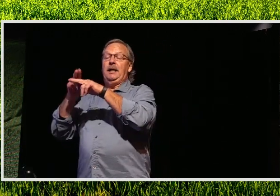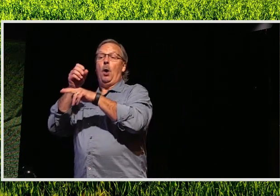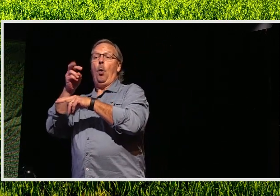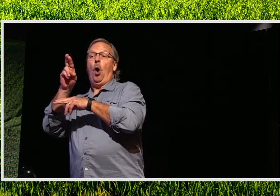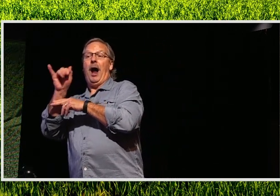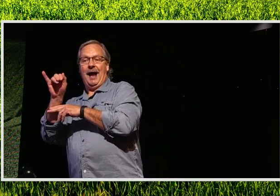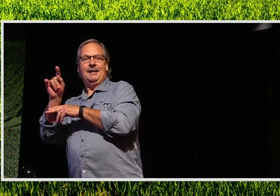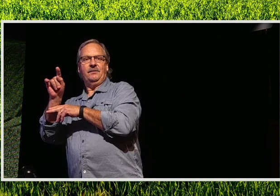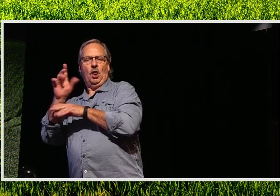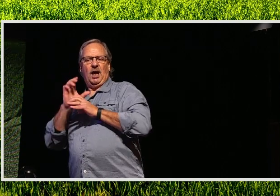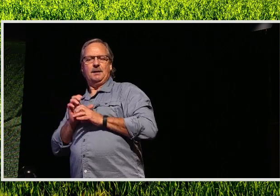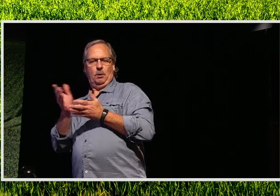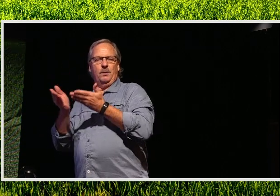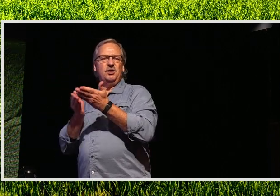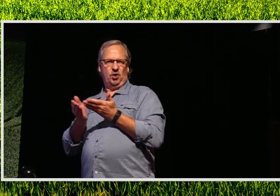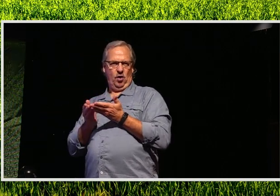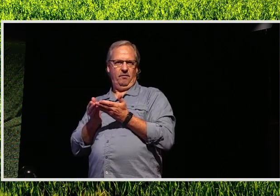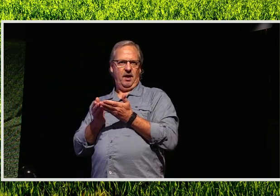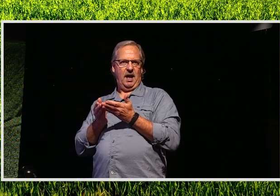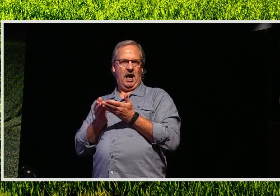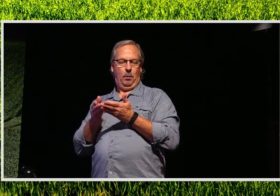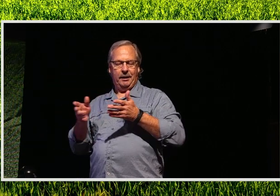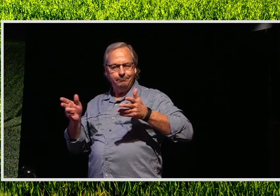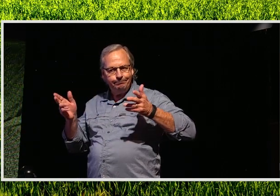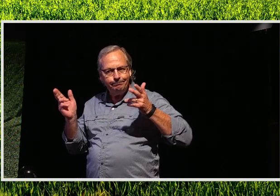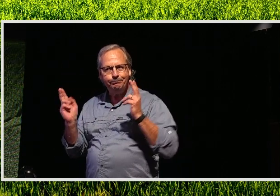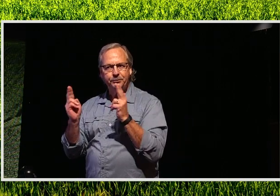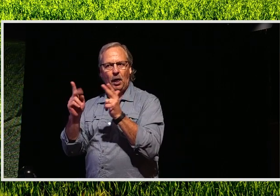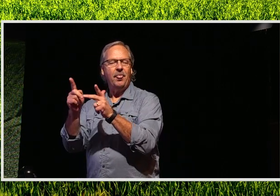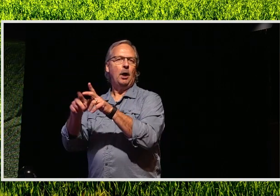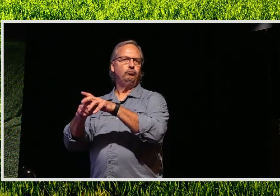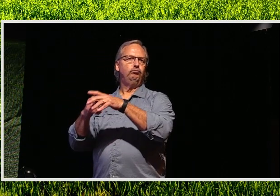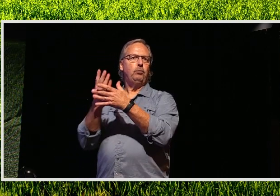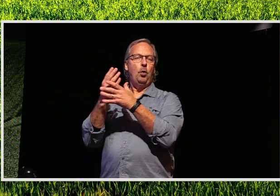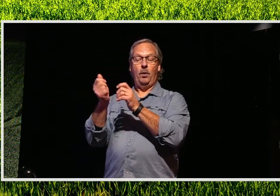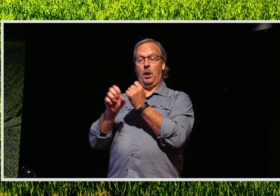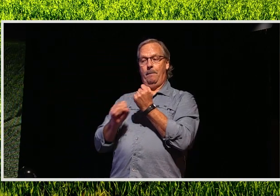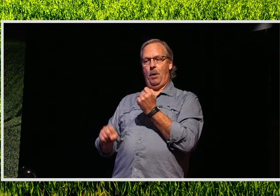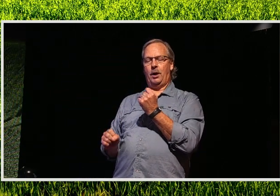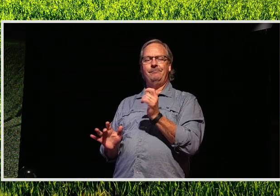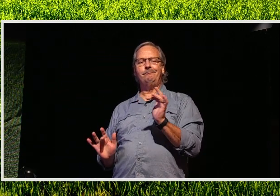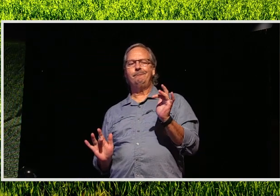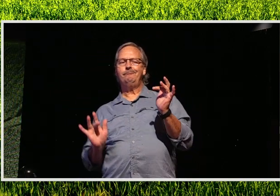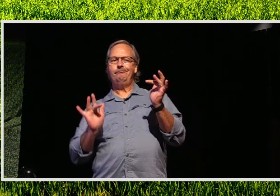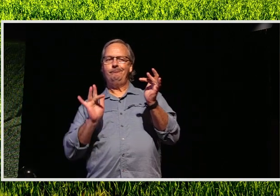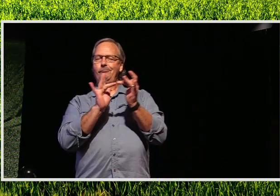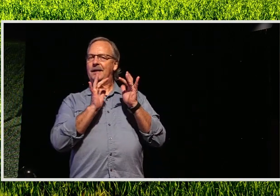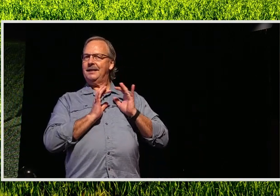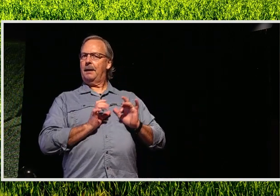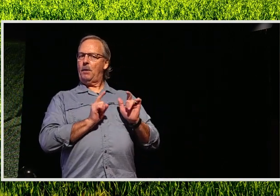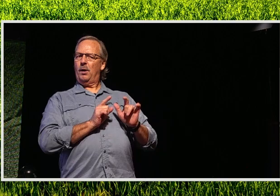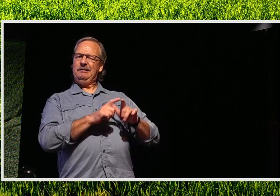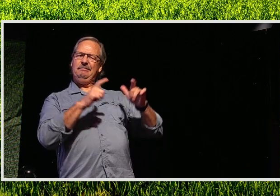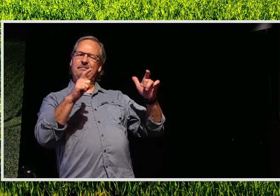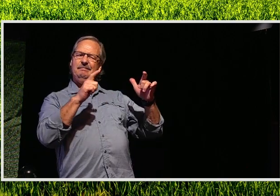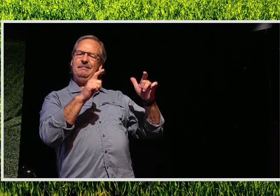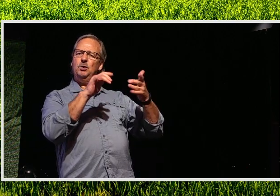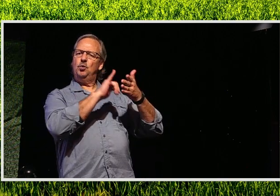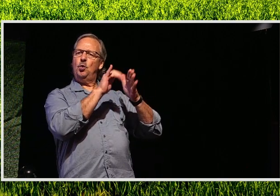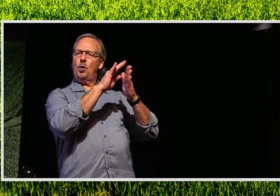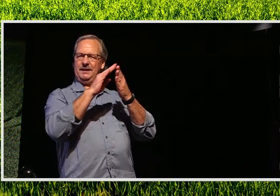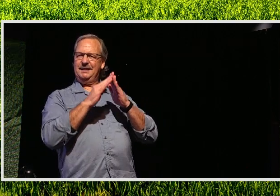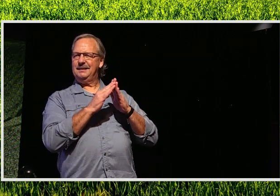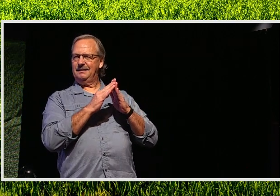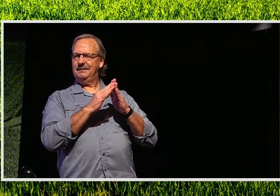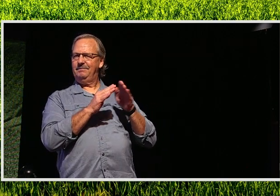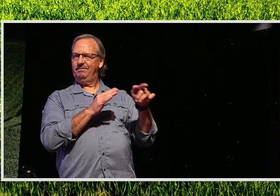serve. And we accelerate their growth with our marketing, helping them reach customers in major US cities like New York City